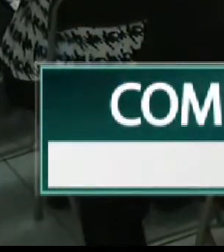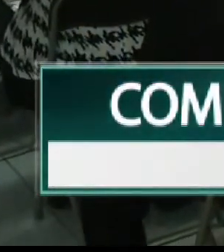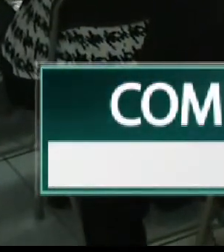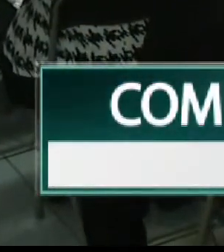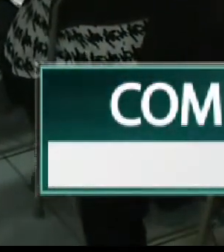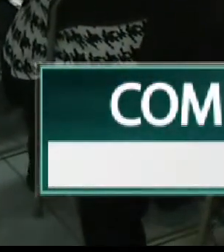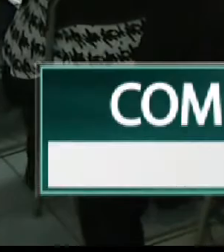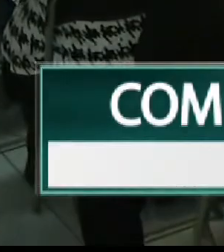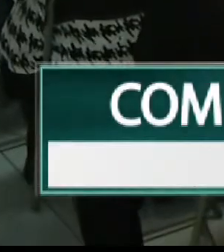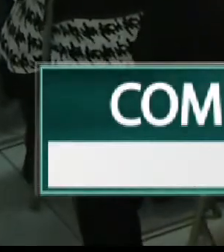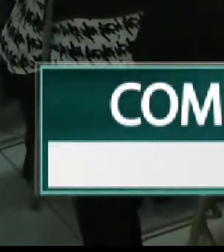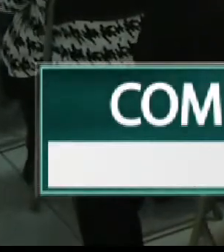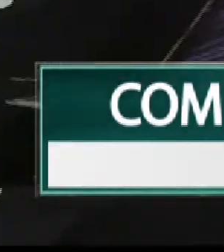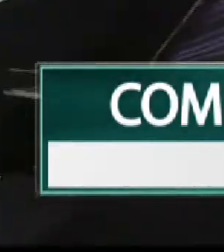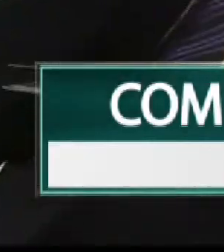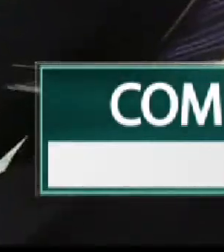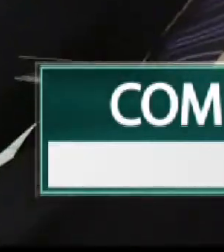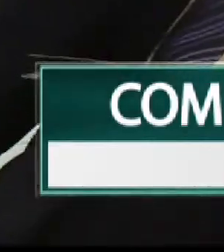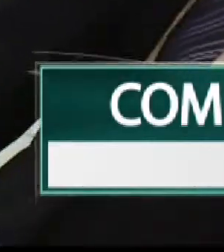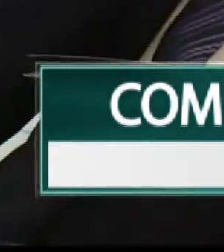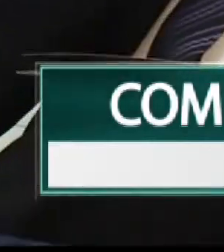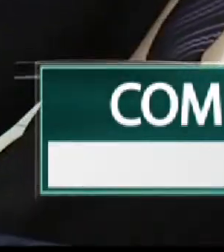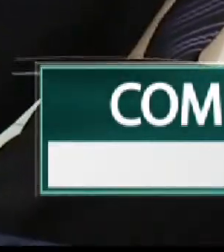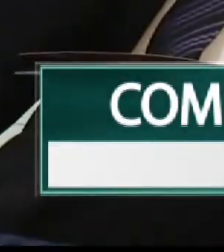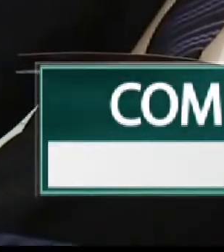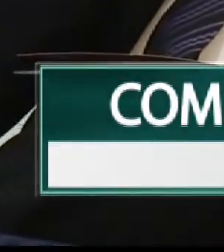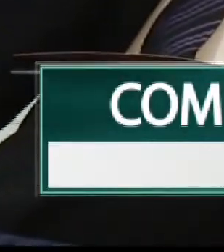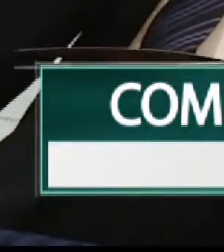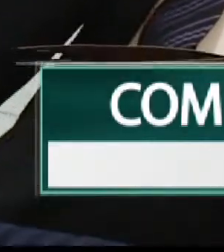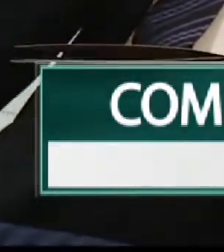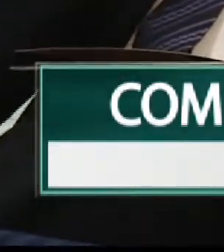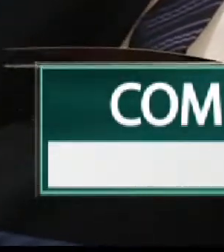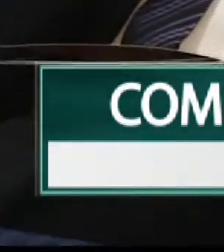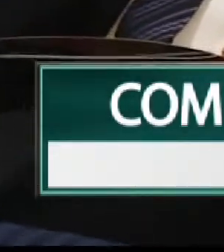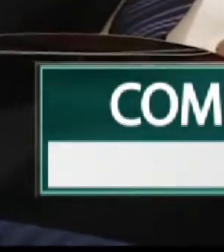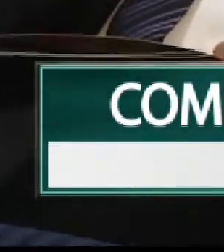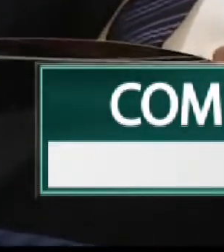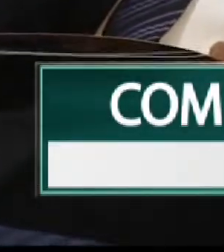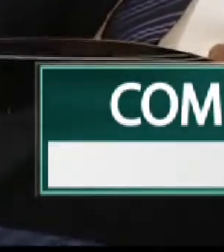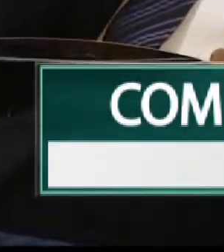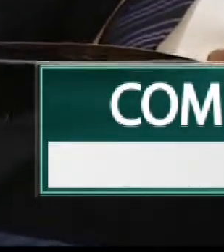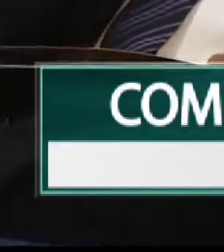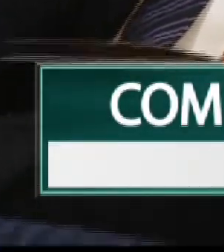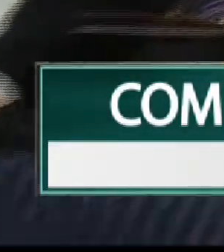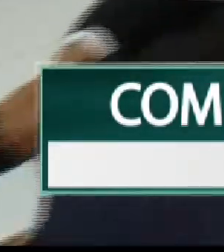and praised for his works in the church and community. That's after the break.